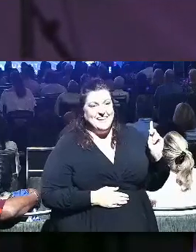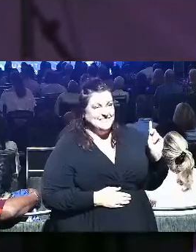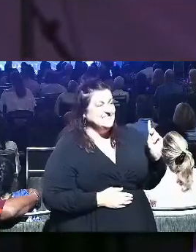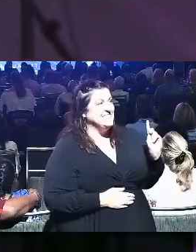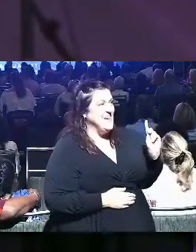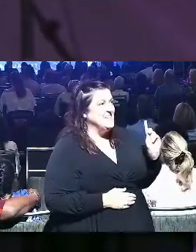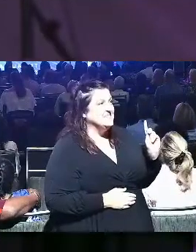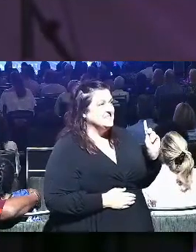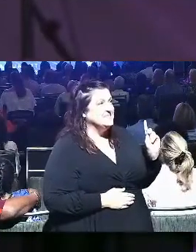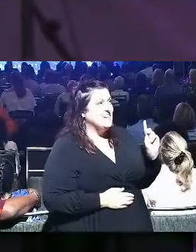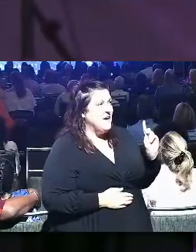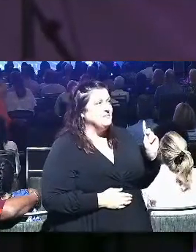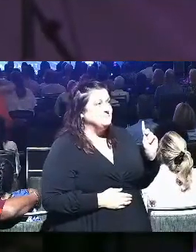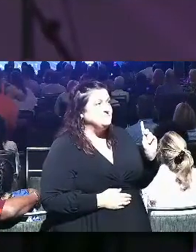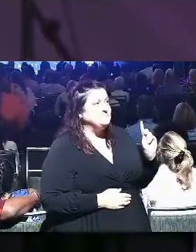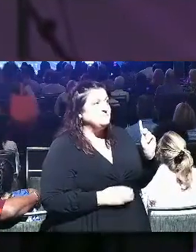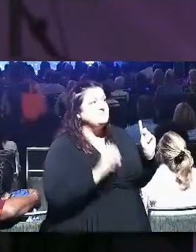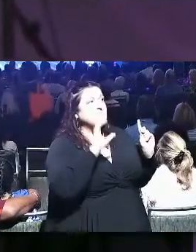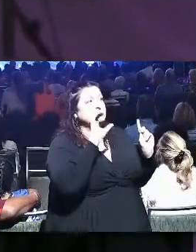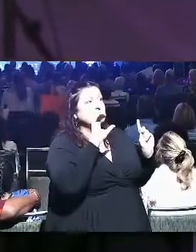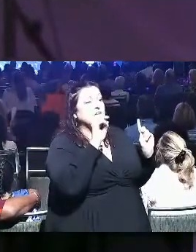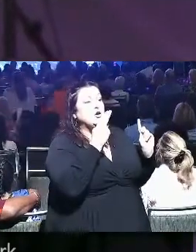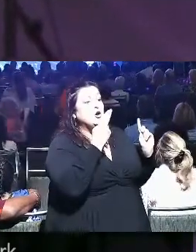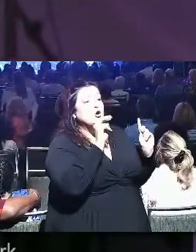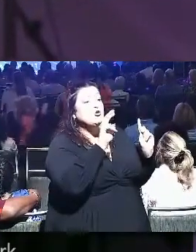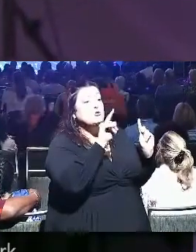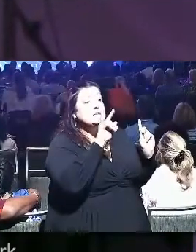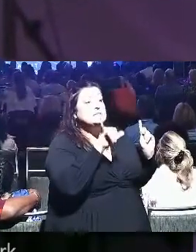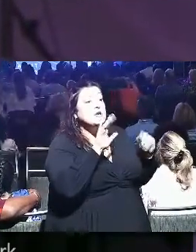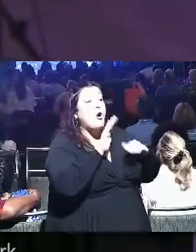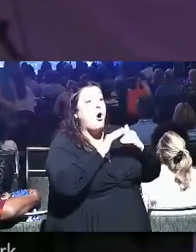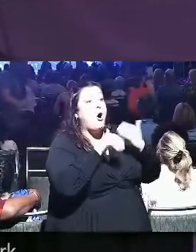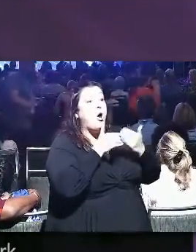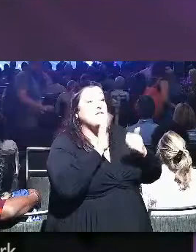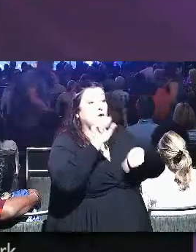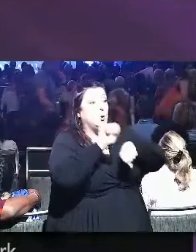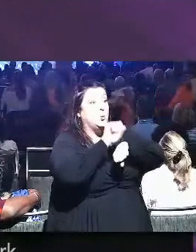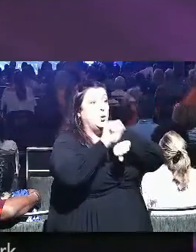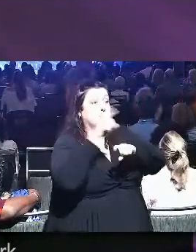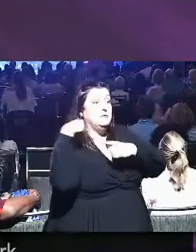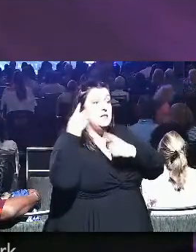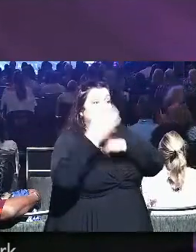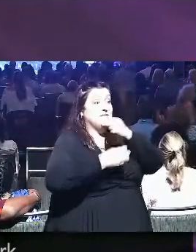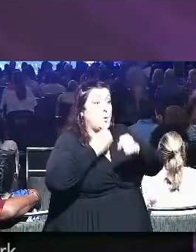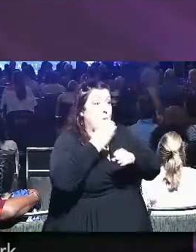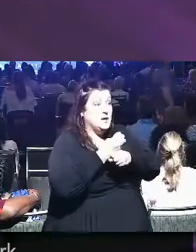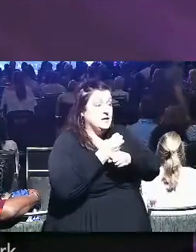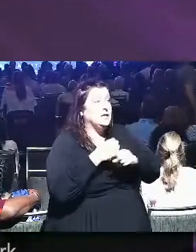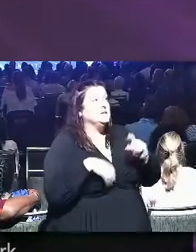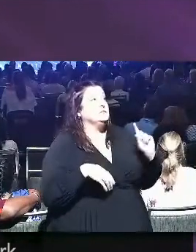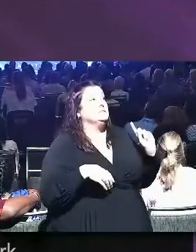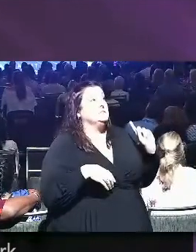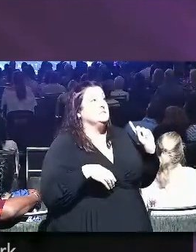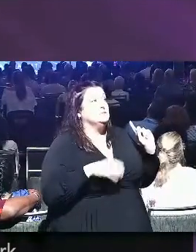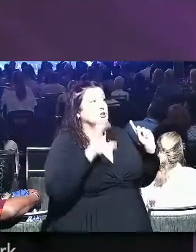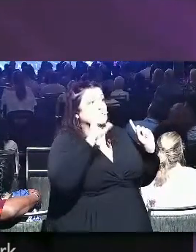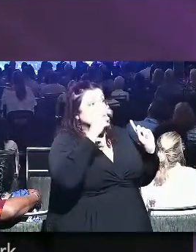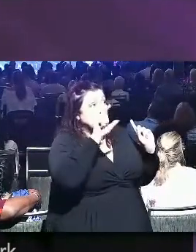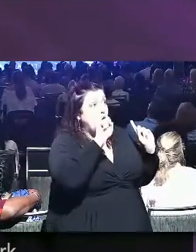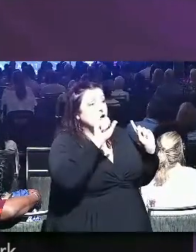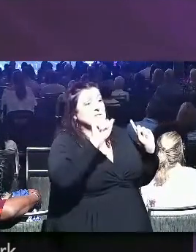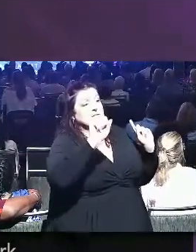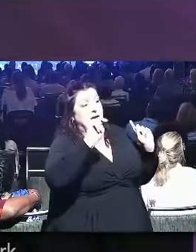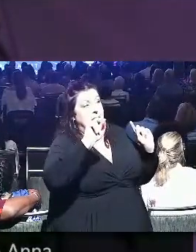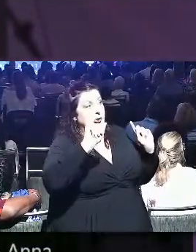Norcross, for all the work that she has done with us for the last 4 years, Charles Bellow, Anna, Erica, and all